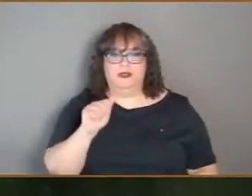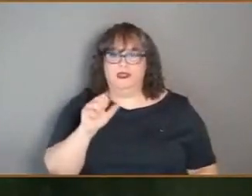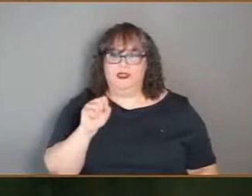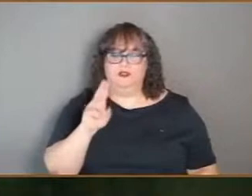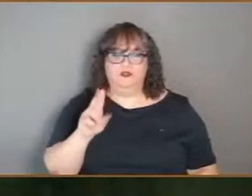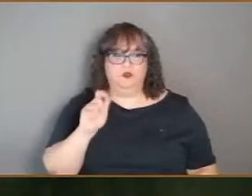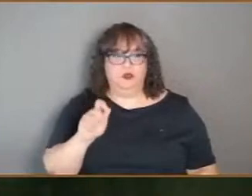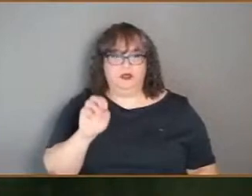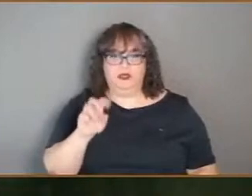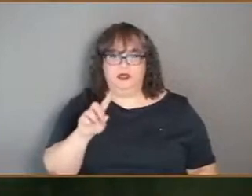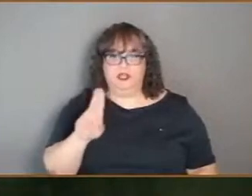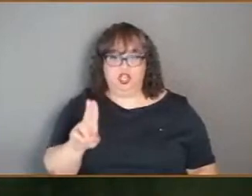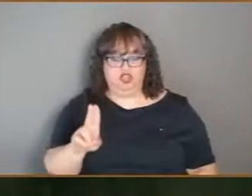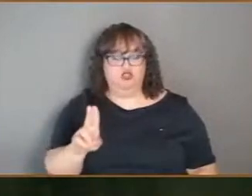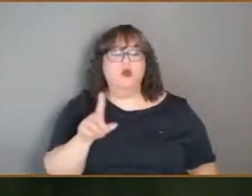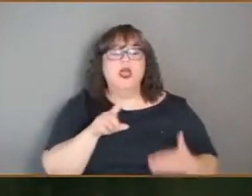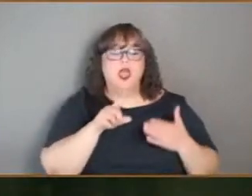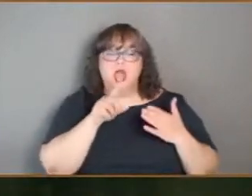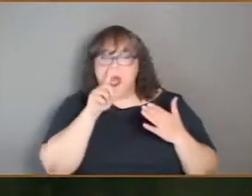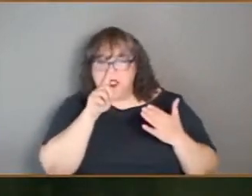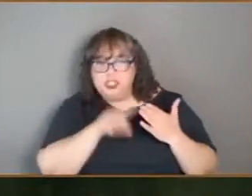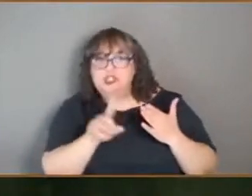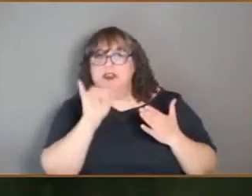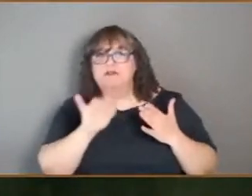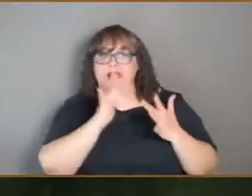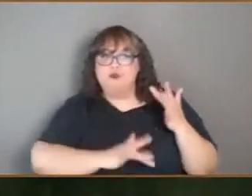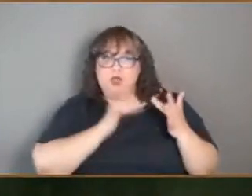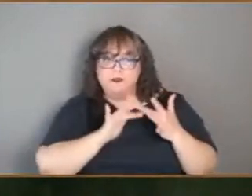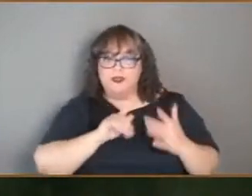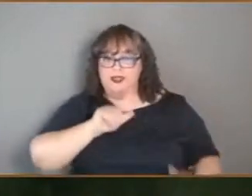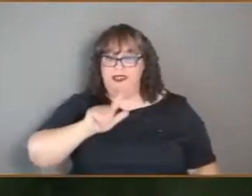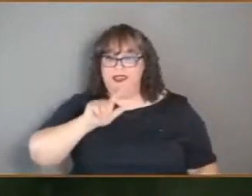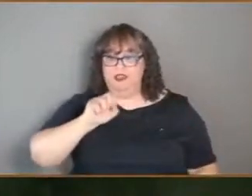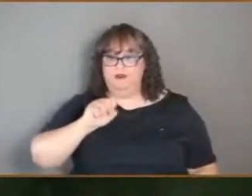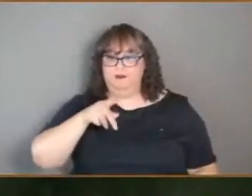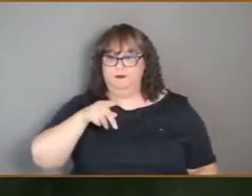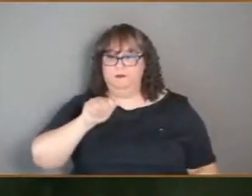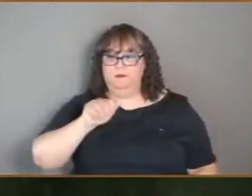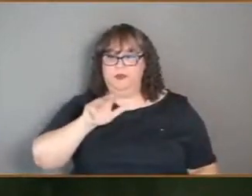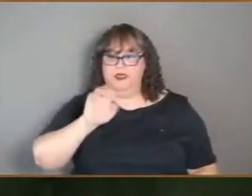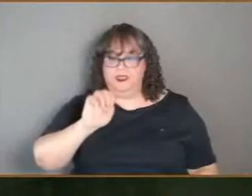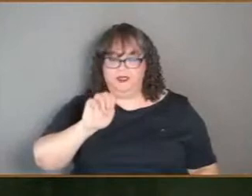lspace.asu.edu. Check out that website. Again, it's the letter L,